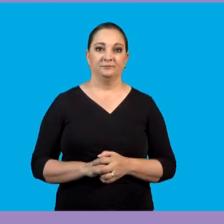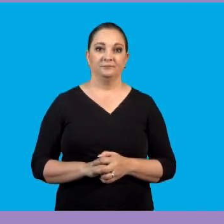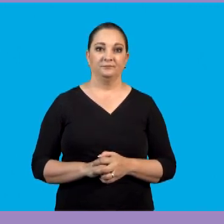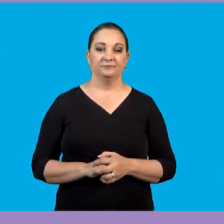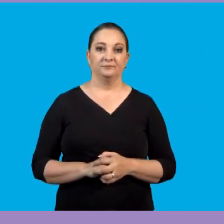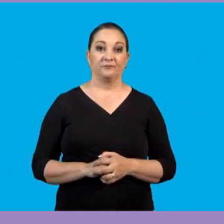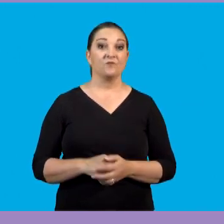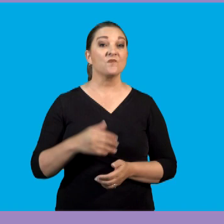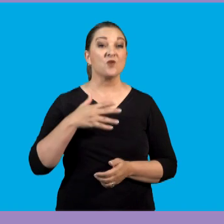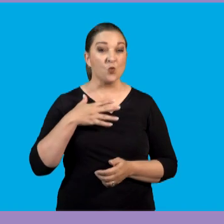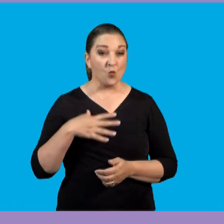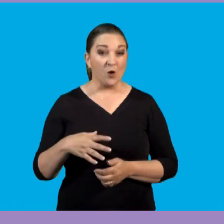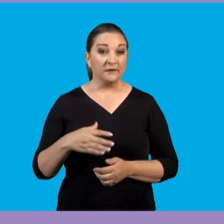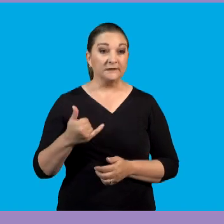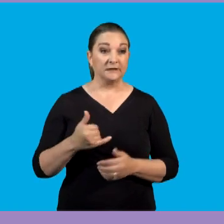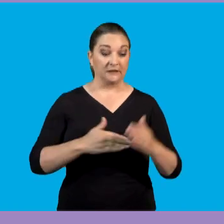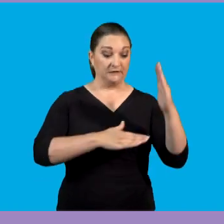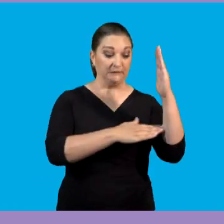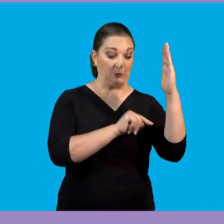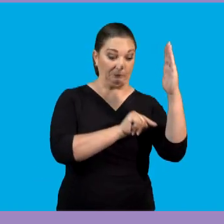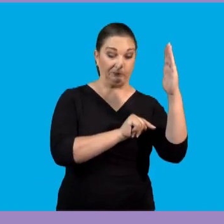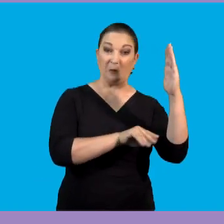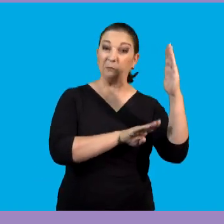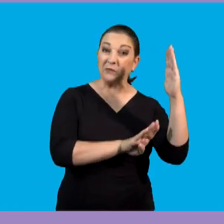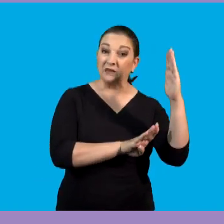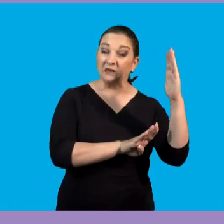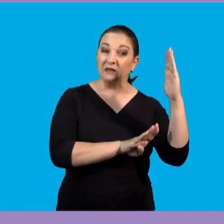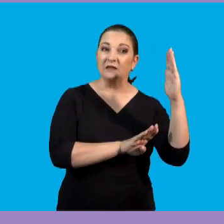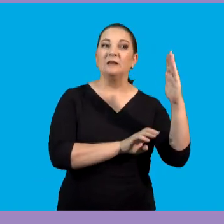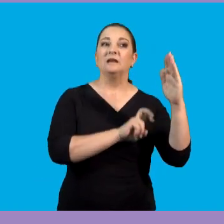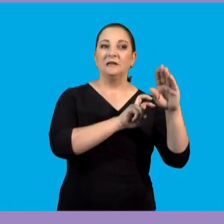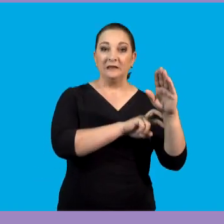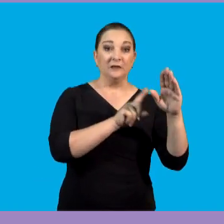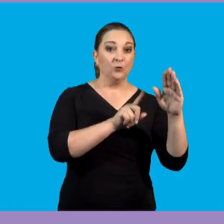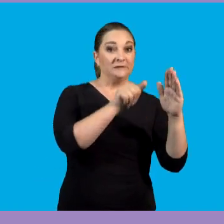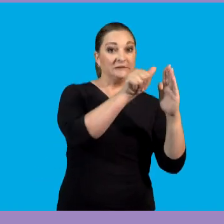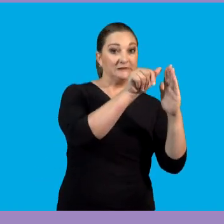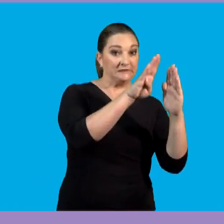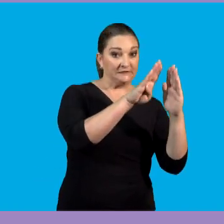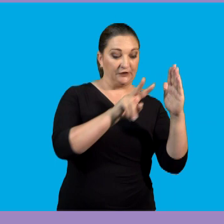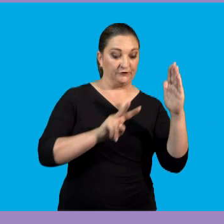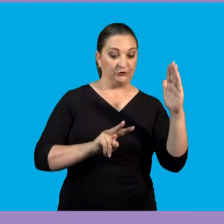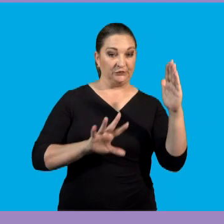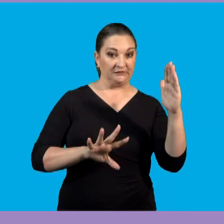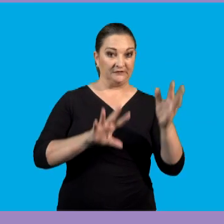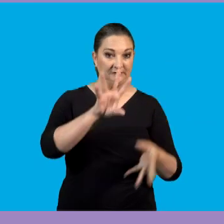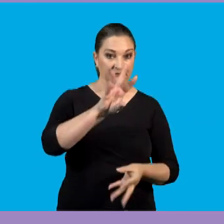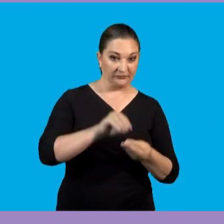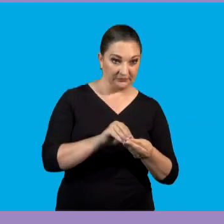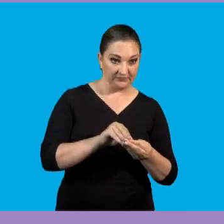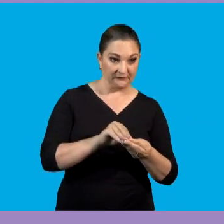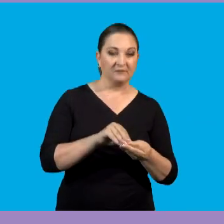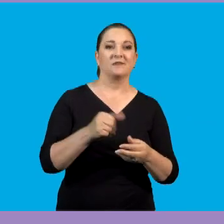And when we want angle B, we are going to add 65 degrees with 25 degrees, and that gives